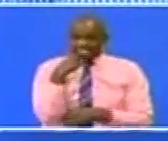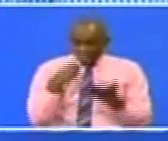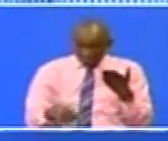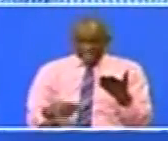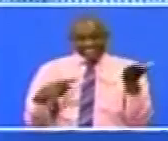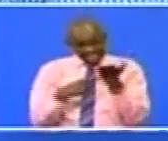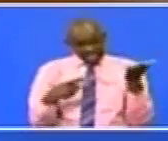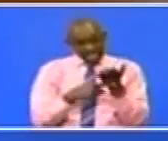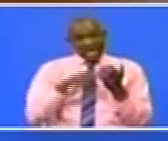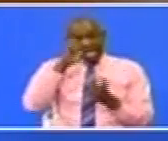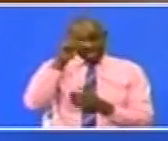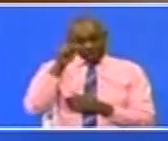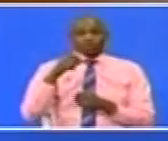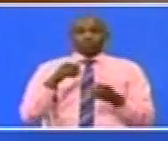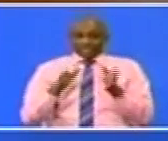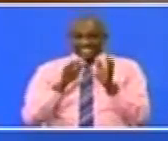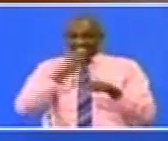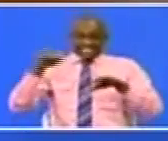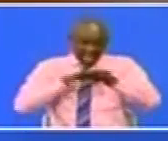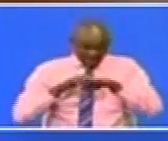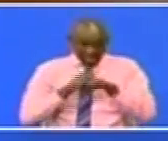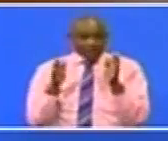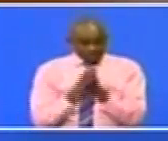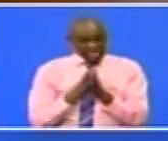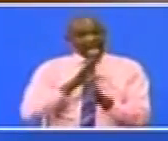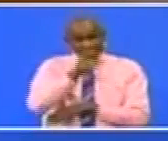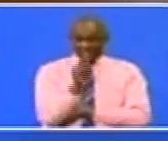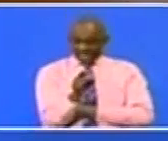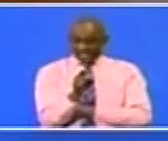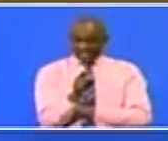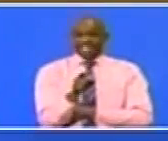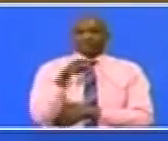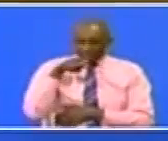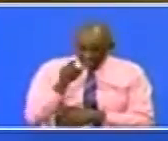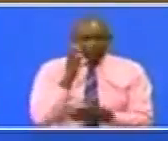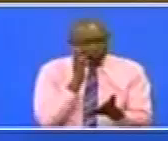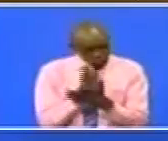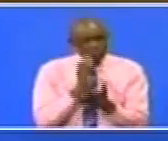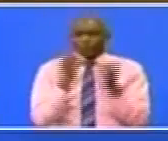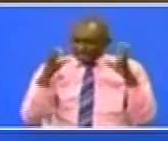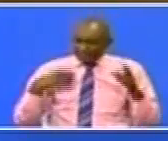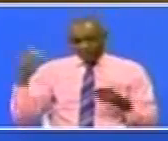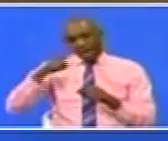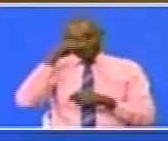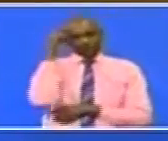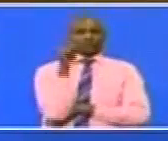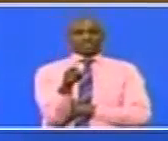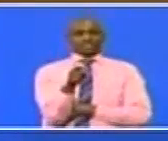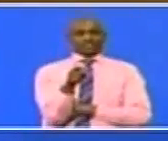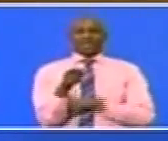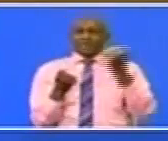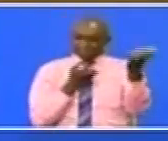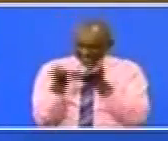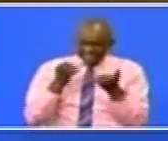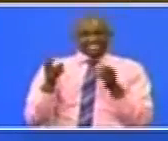the tech ecosystem within East Africa and the continent at large is one that is attracting investment. Trade relationships